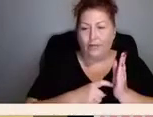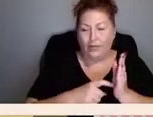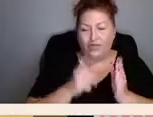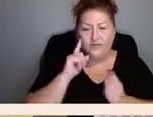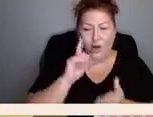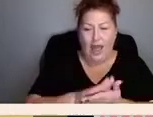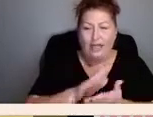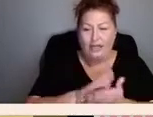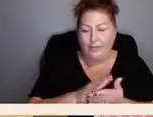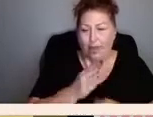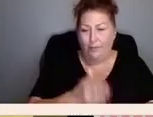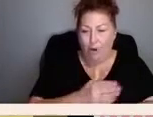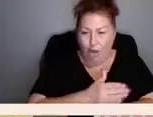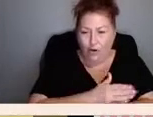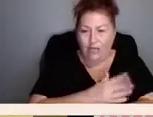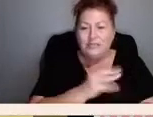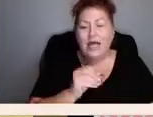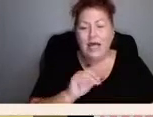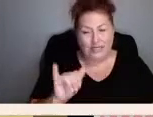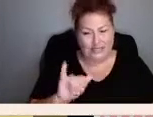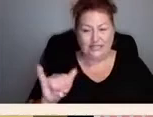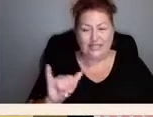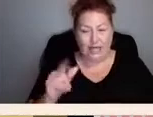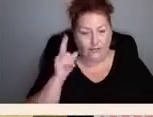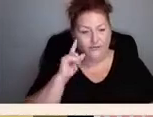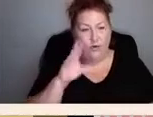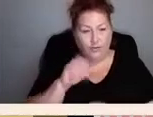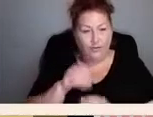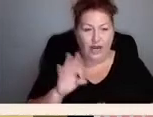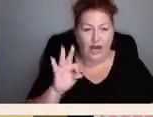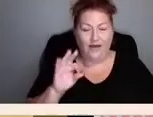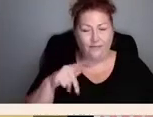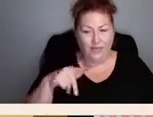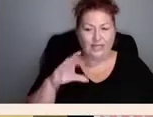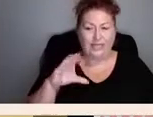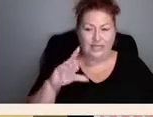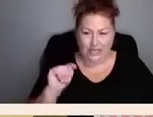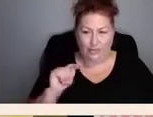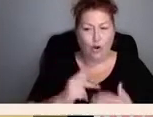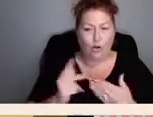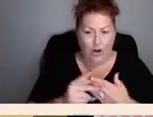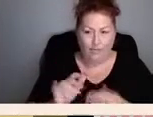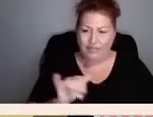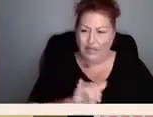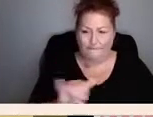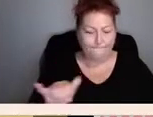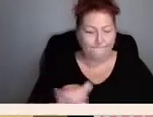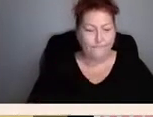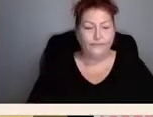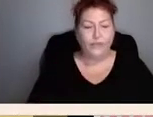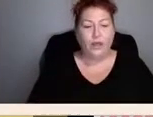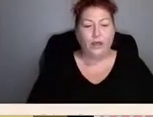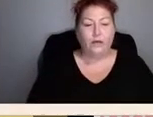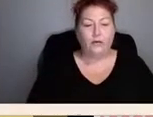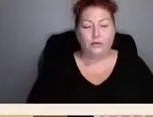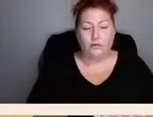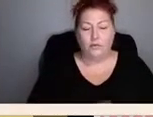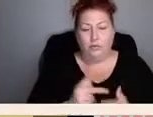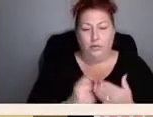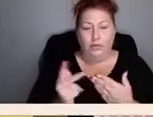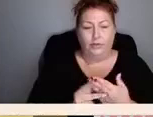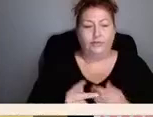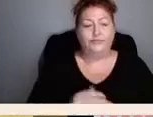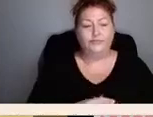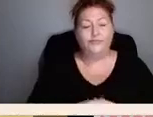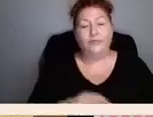academic progress, and so do the students participating in our FPCTP programs. Programs that